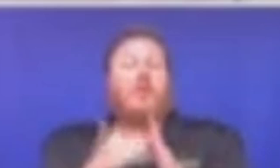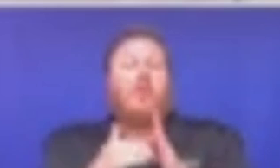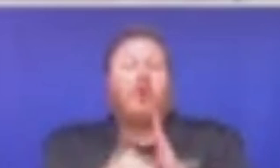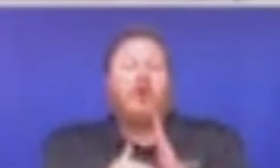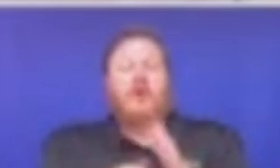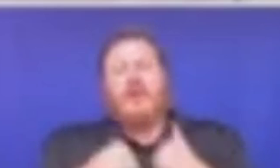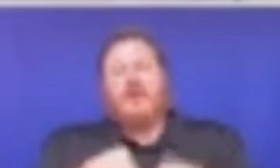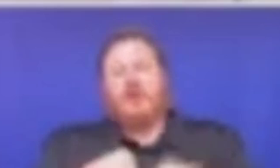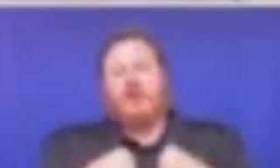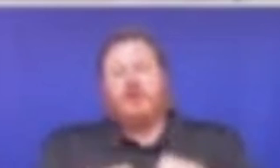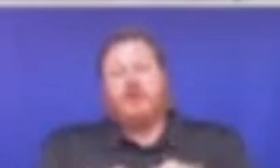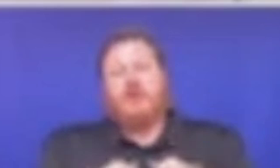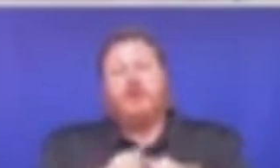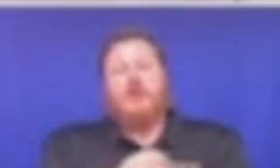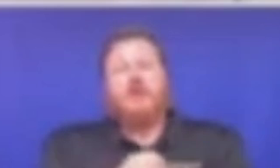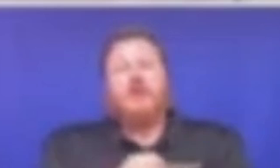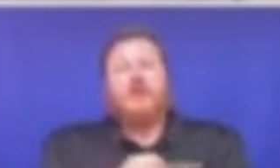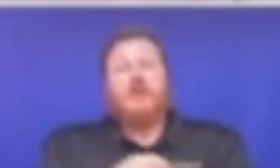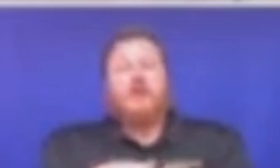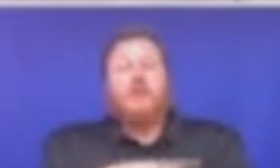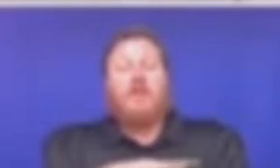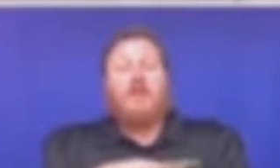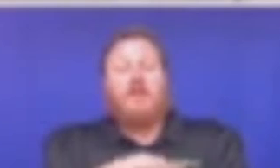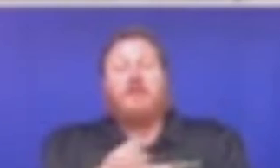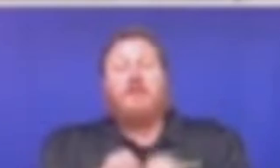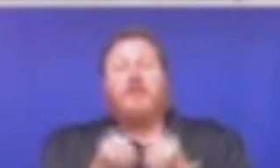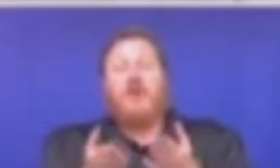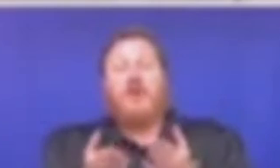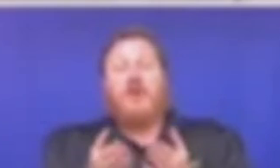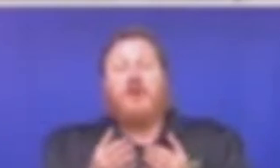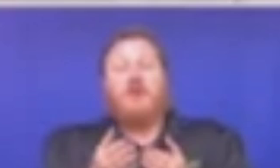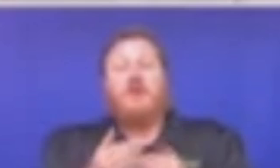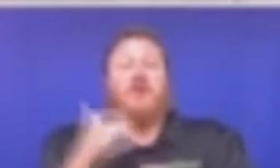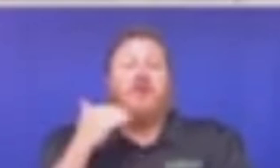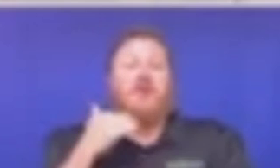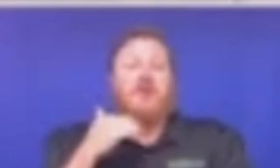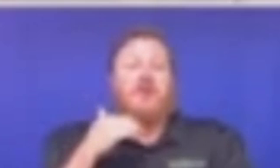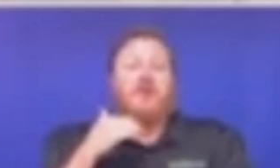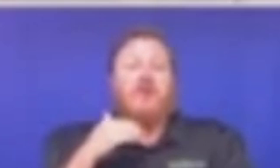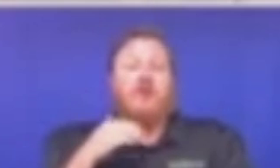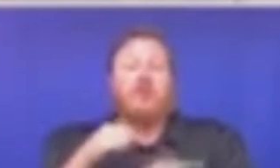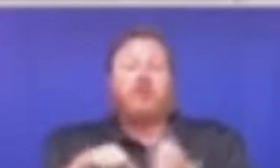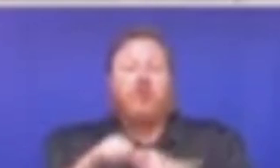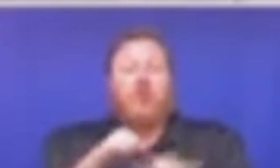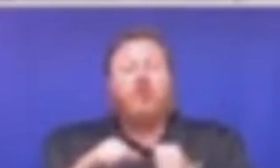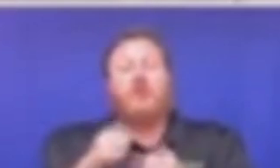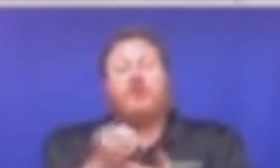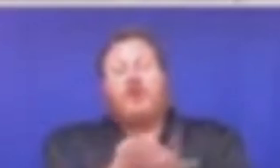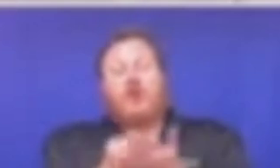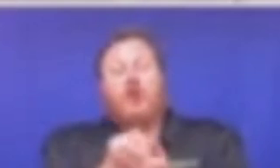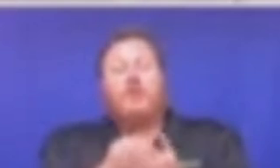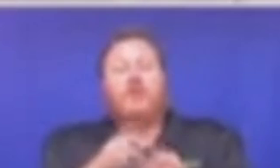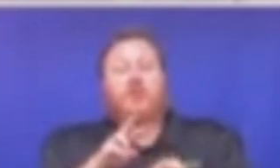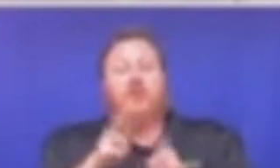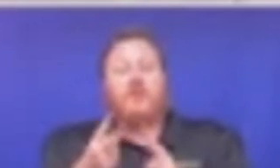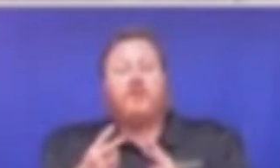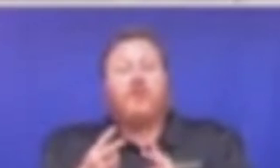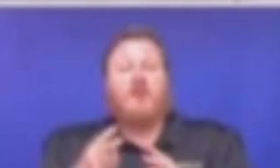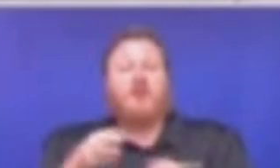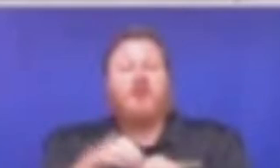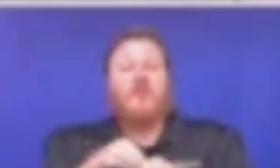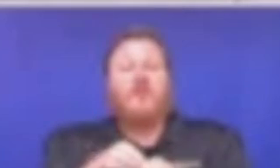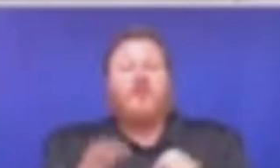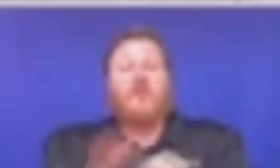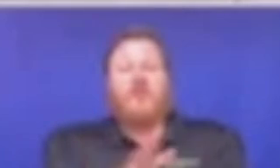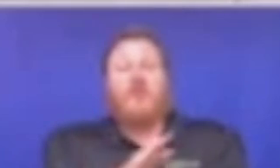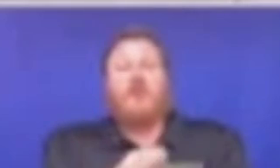action that provides a basis for far-reaching social and economic transformation. This is what